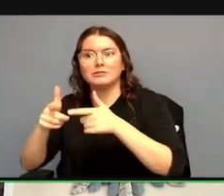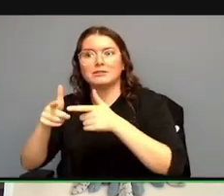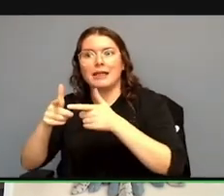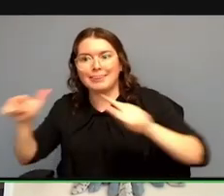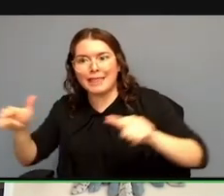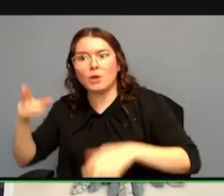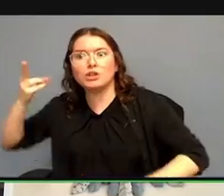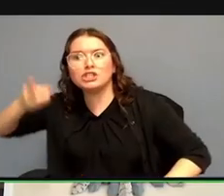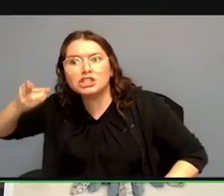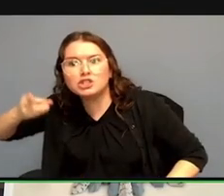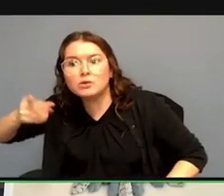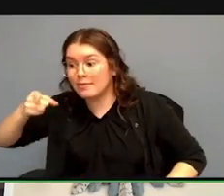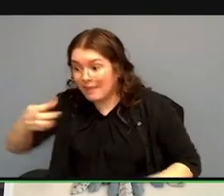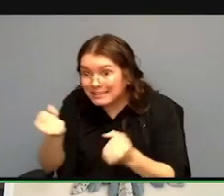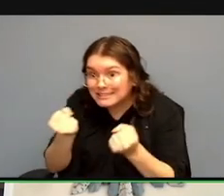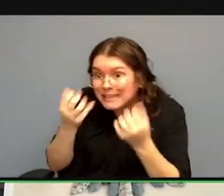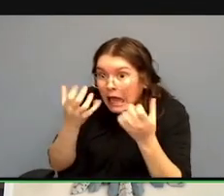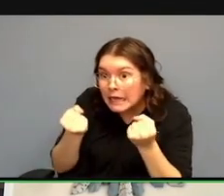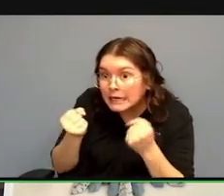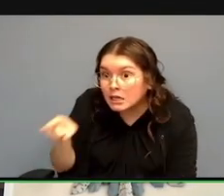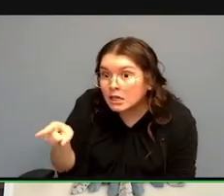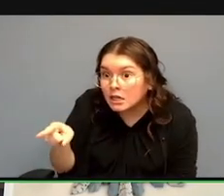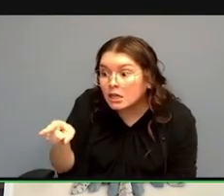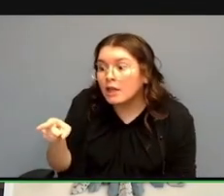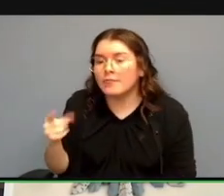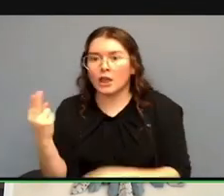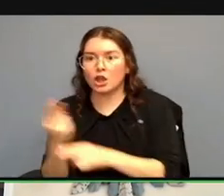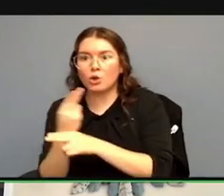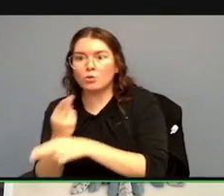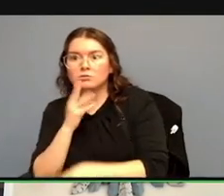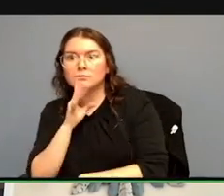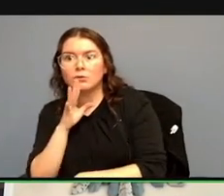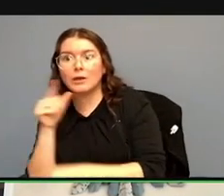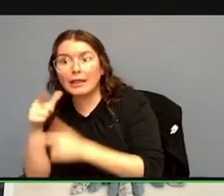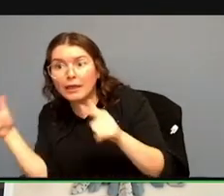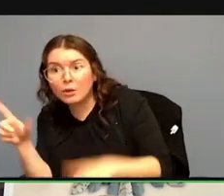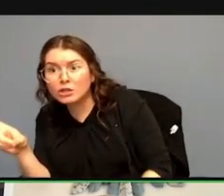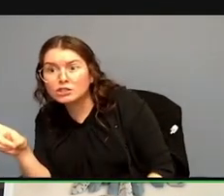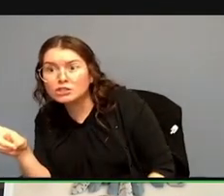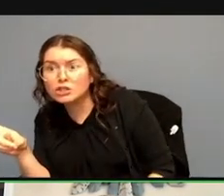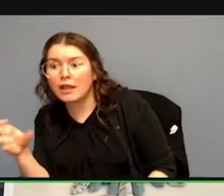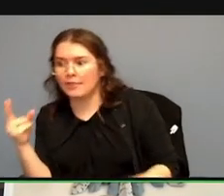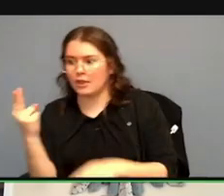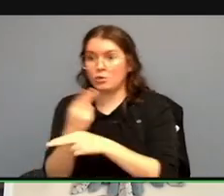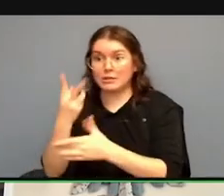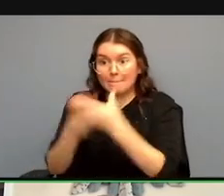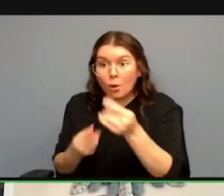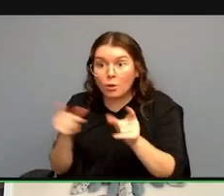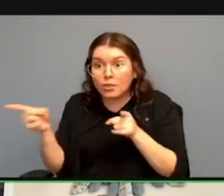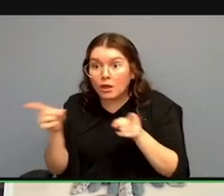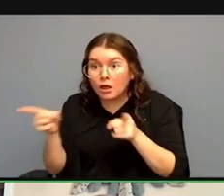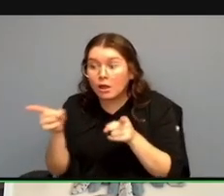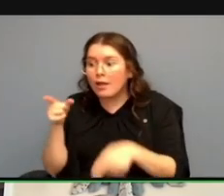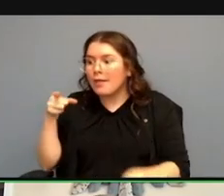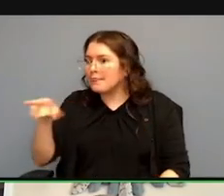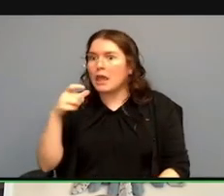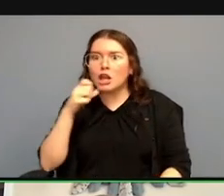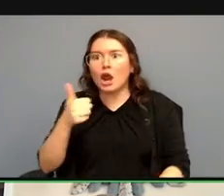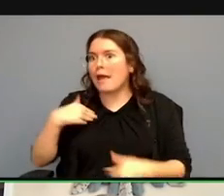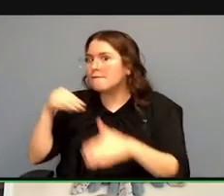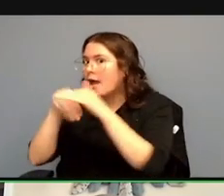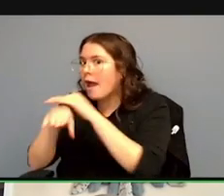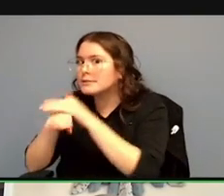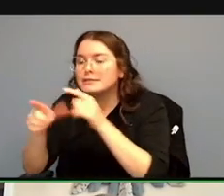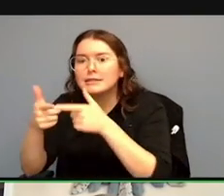they signing? Are they using spoken language? Are they using both? Did they not have